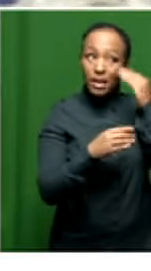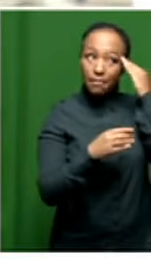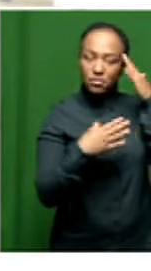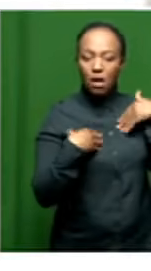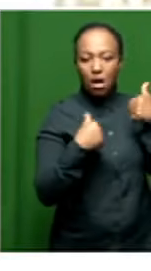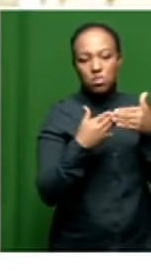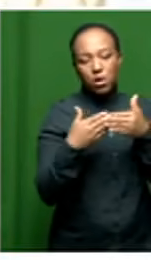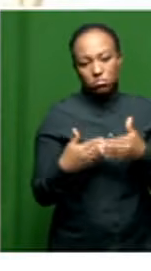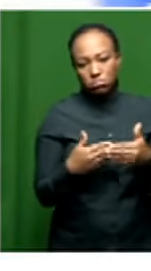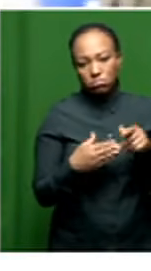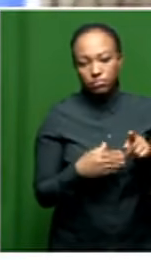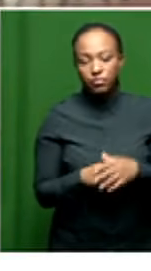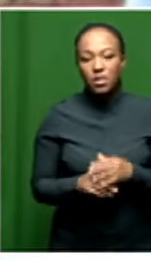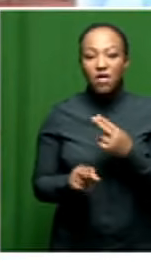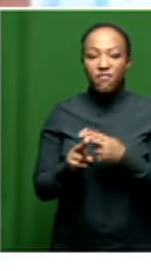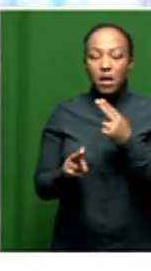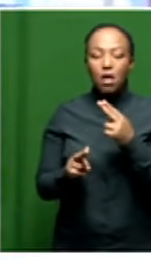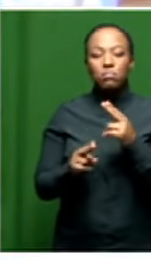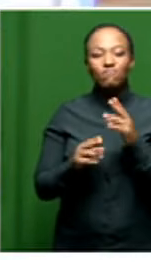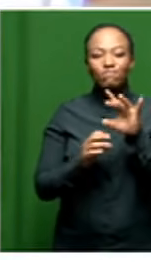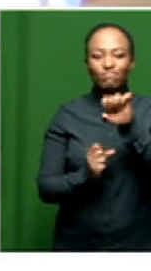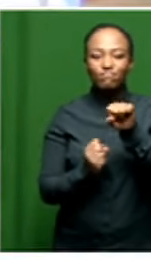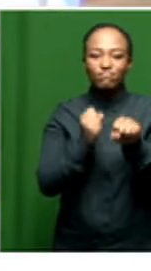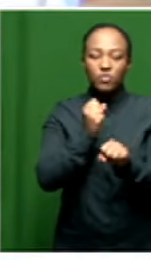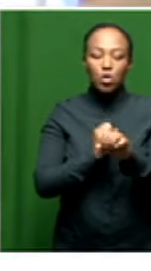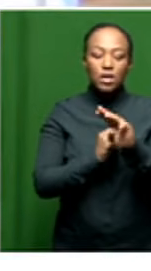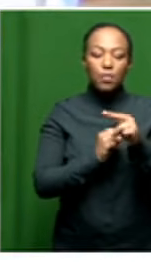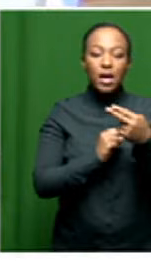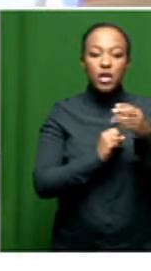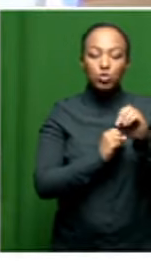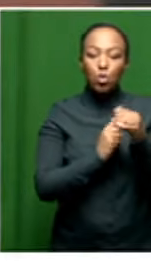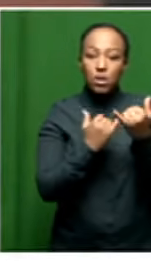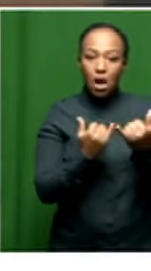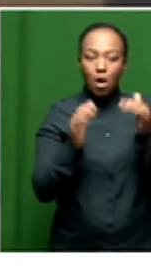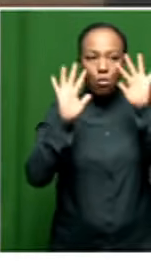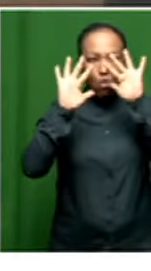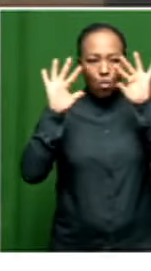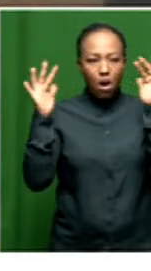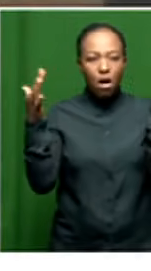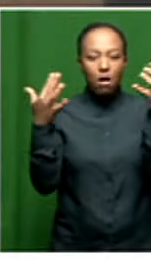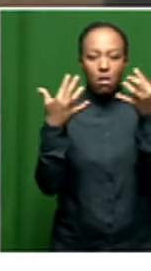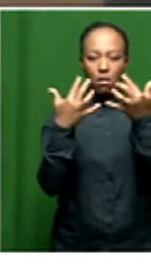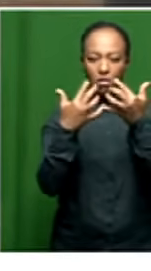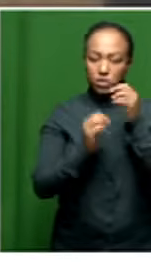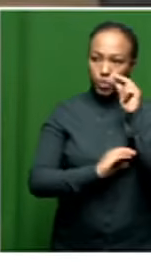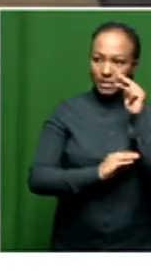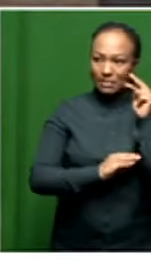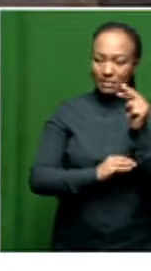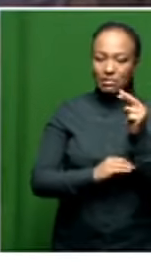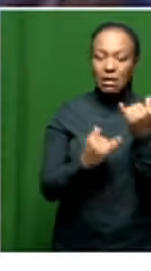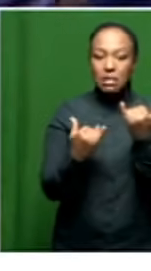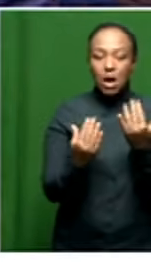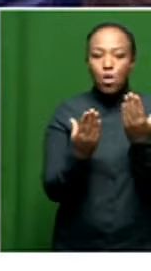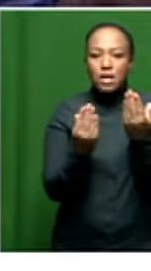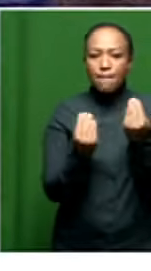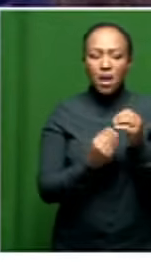Yeah. Final closing note, obviously the World Health Organization watching on very closely the world. We're seeing some numbers that are increasing in